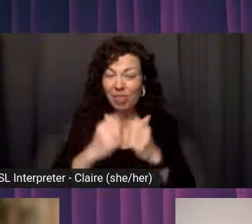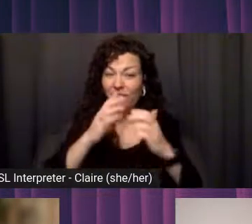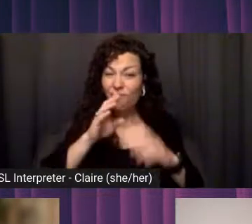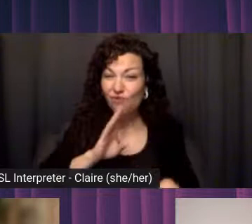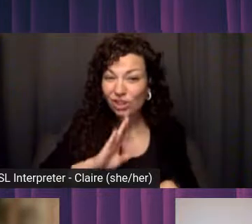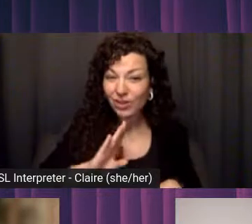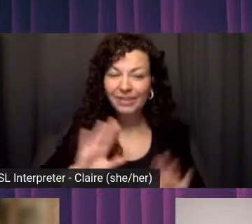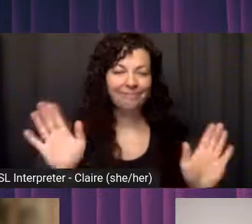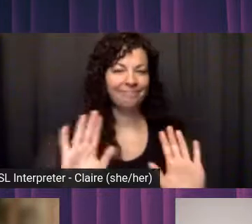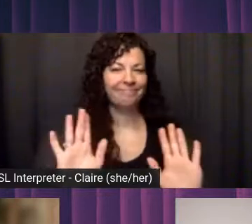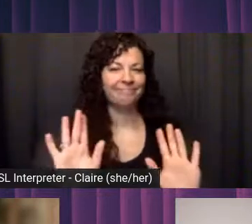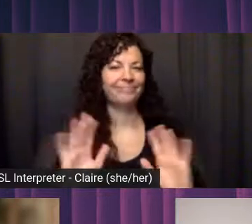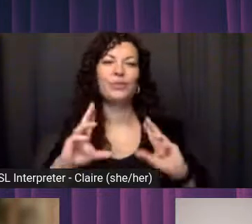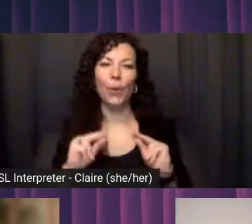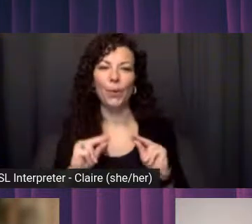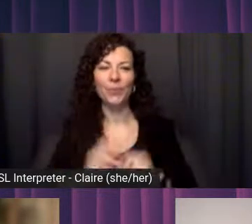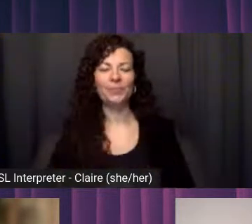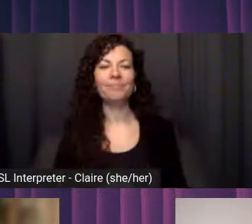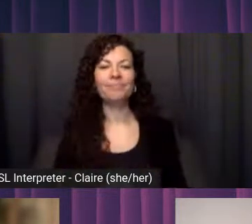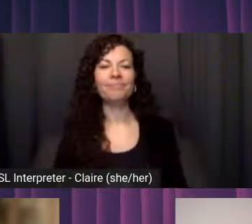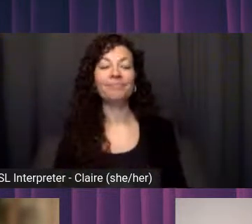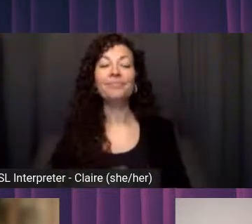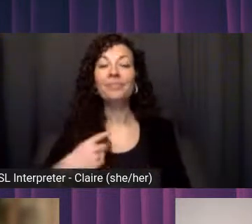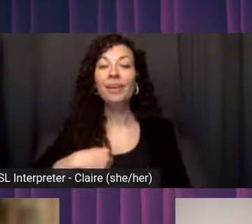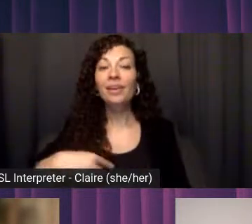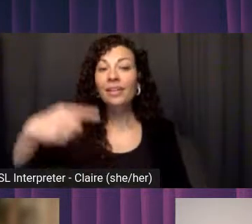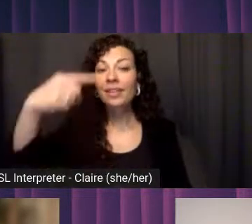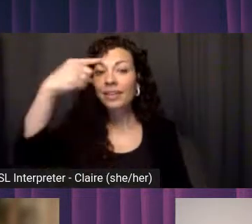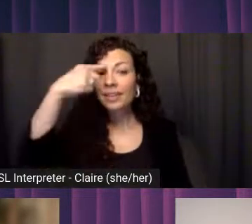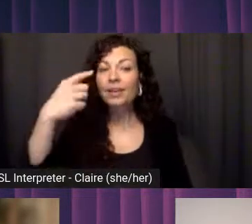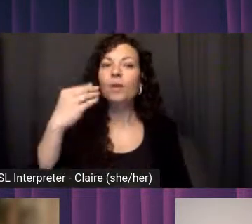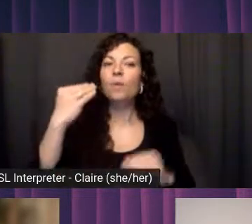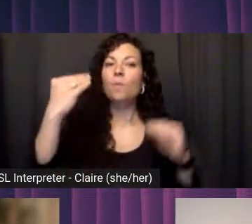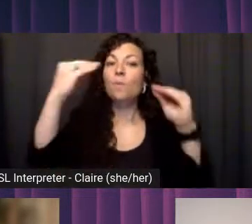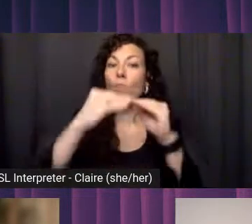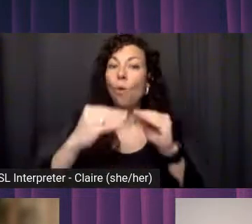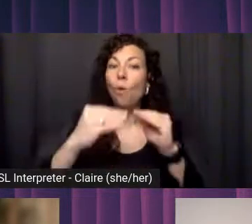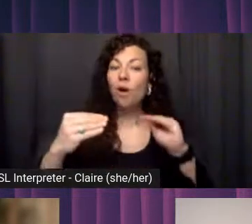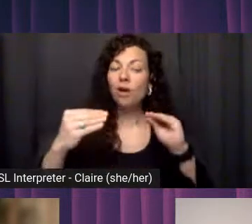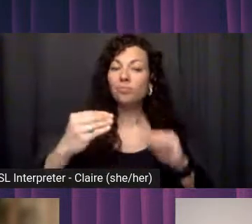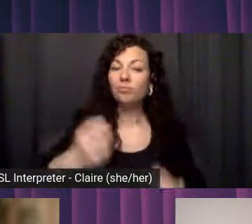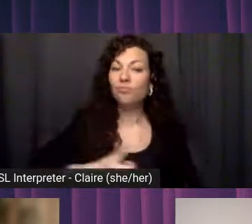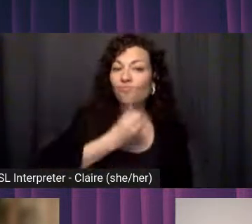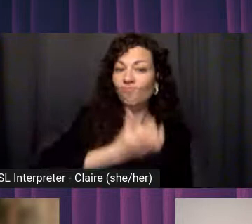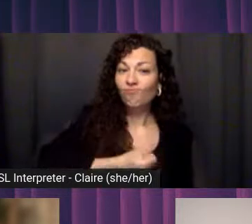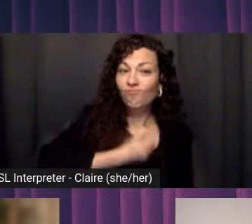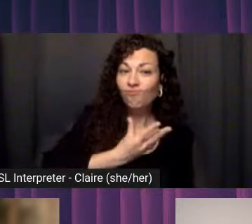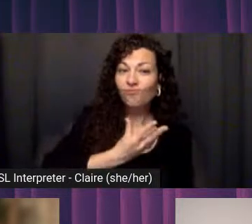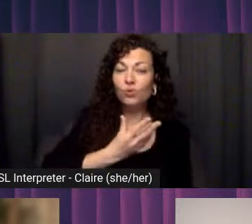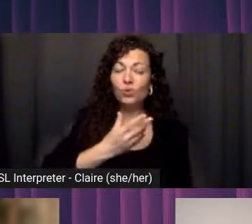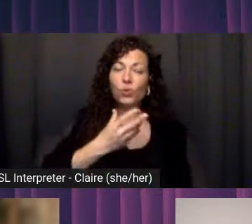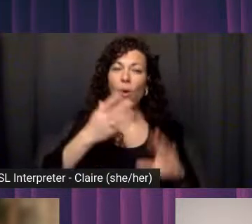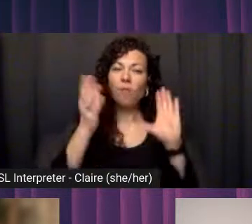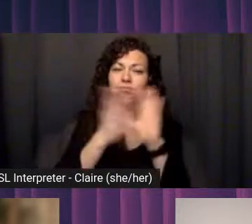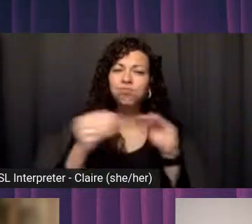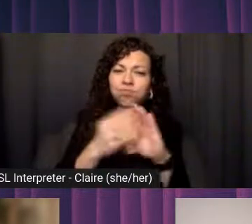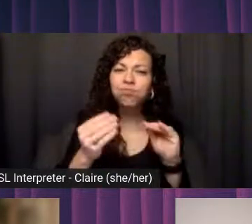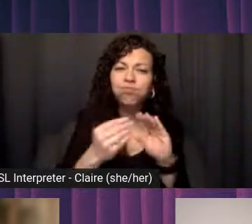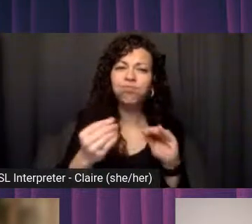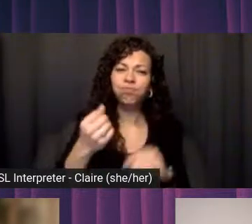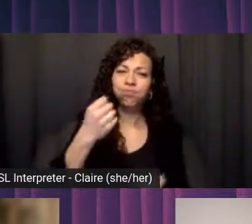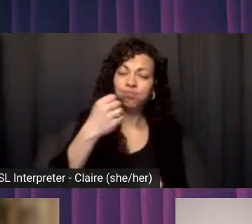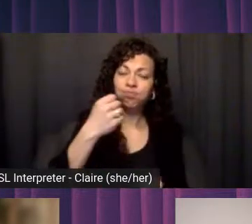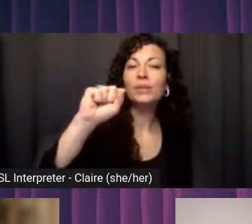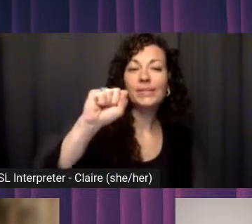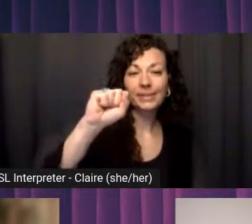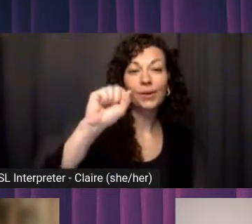do believe that the more voices that are out there, speaking up against this, the better. So we do have